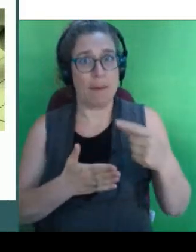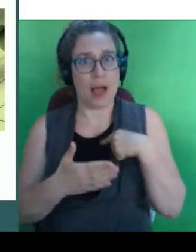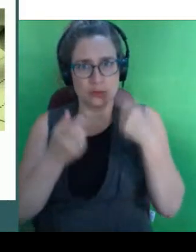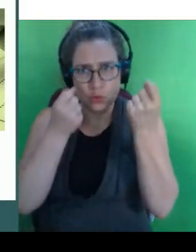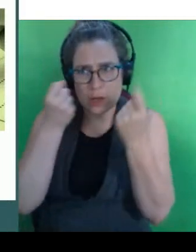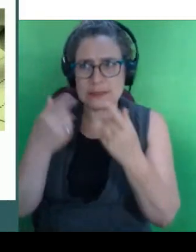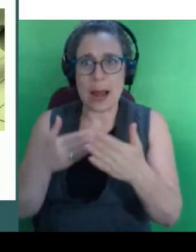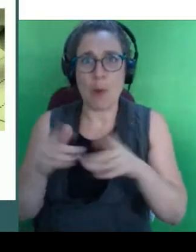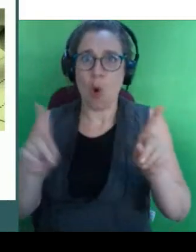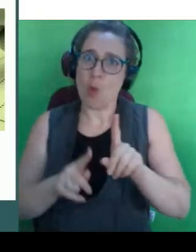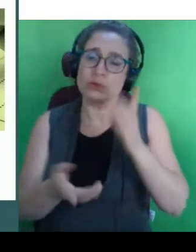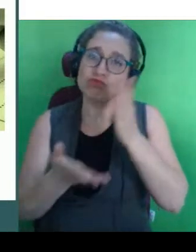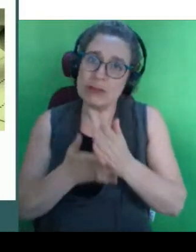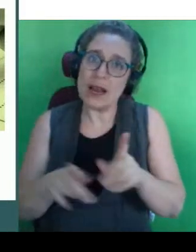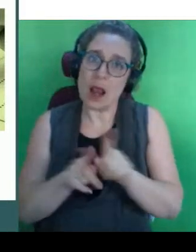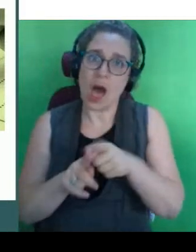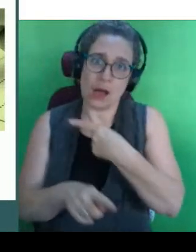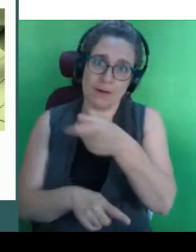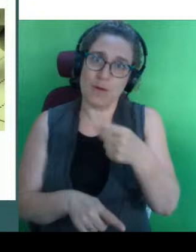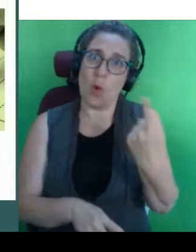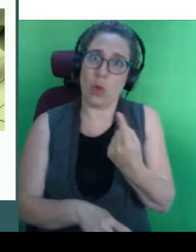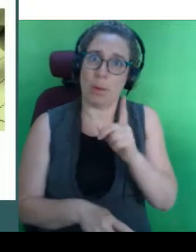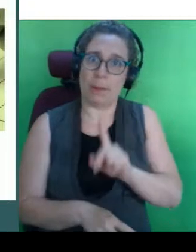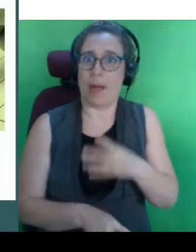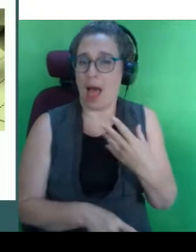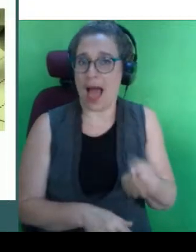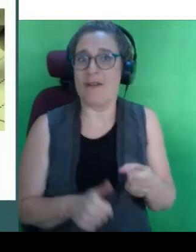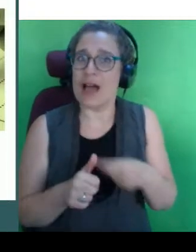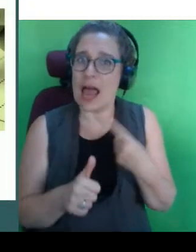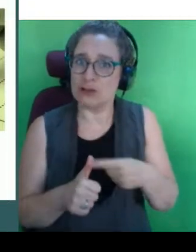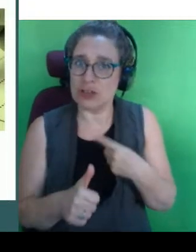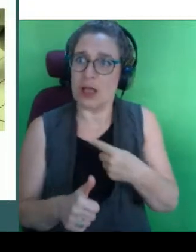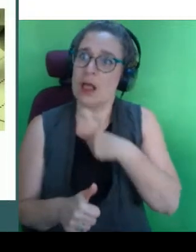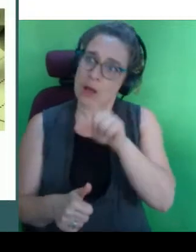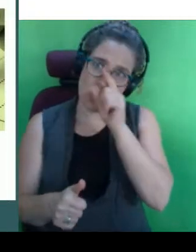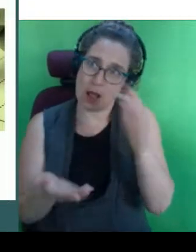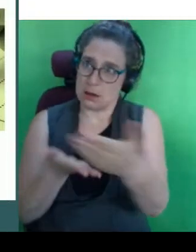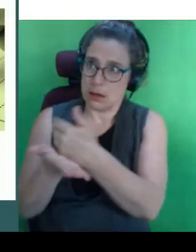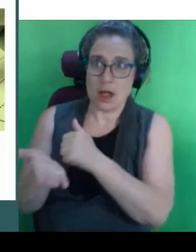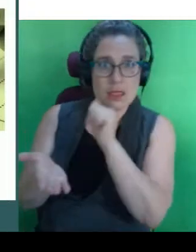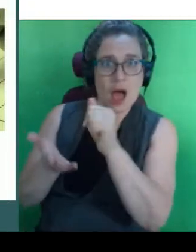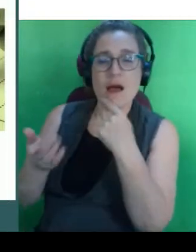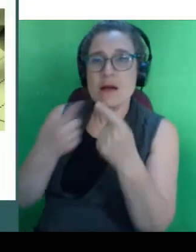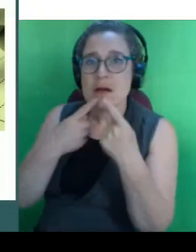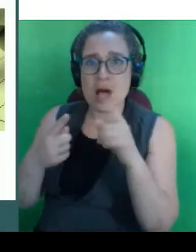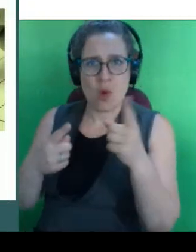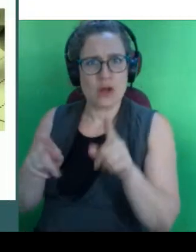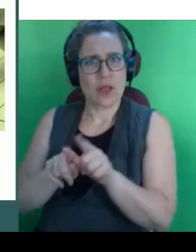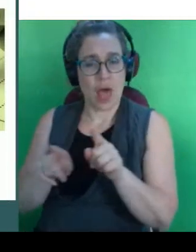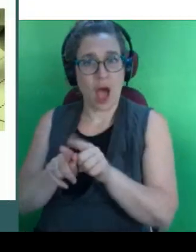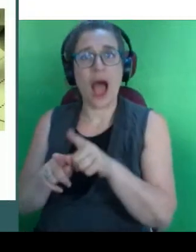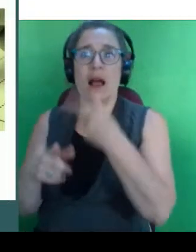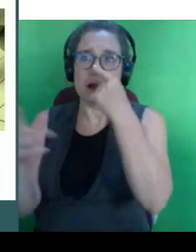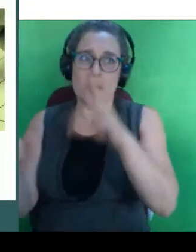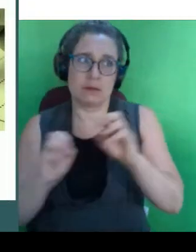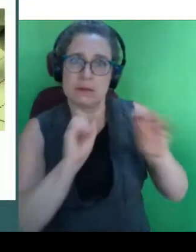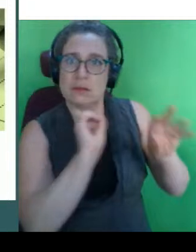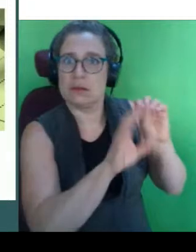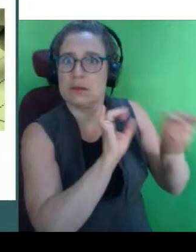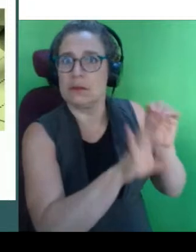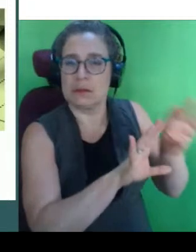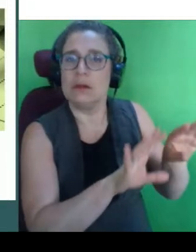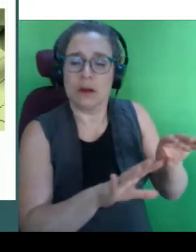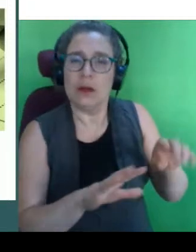life and kind of feed back the impact of those affected by allergic disease. And we can reach out to thousands of people on our